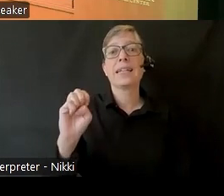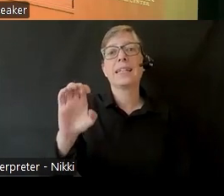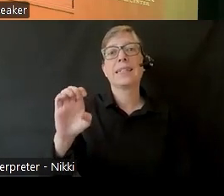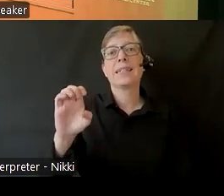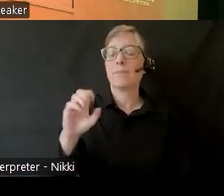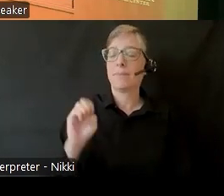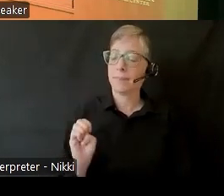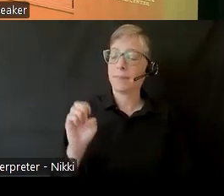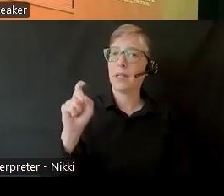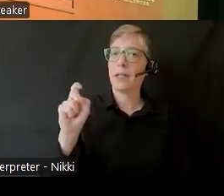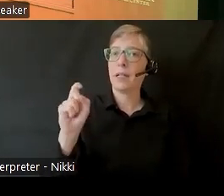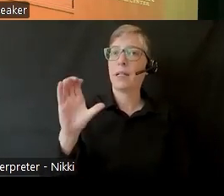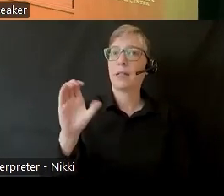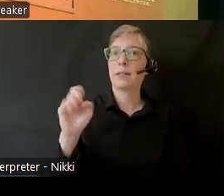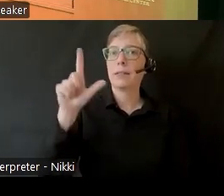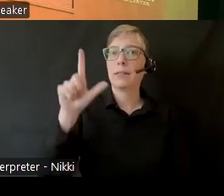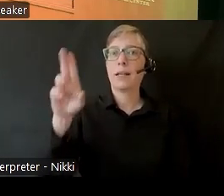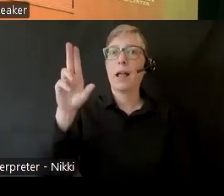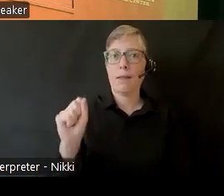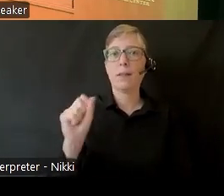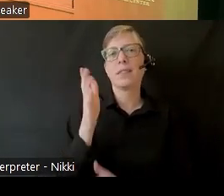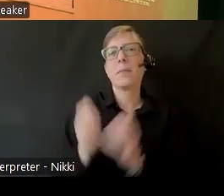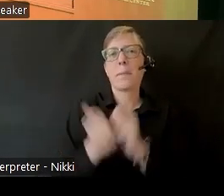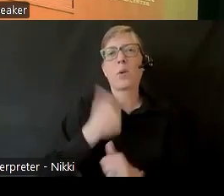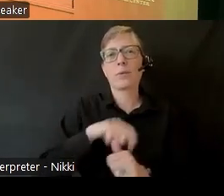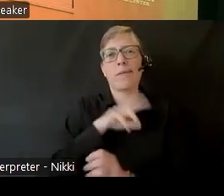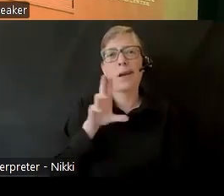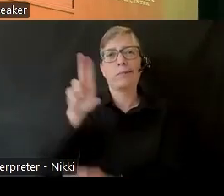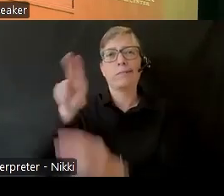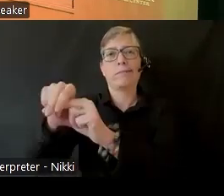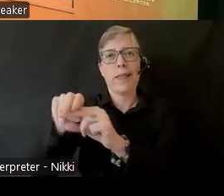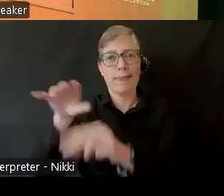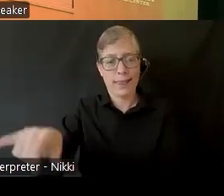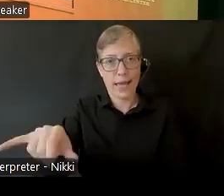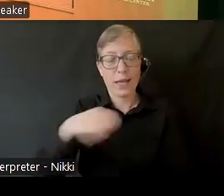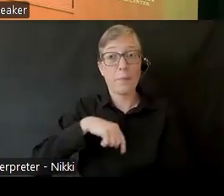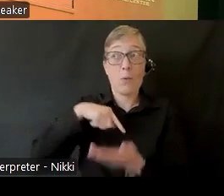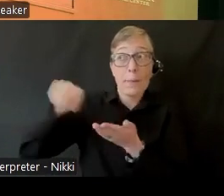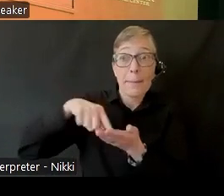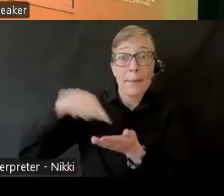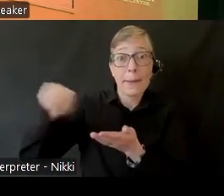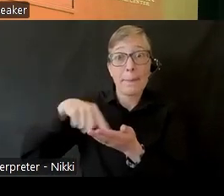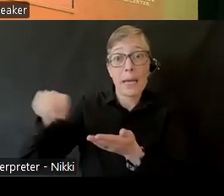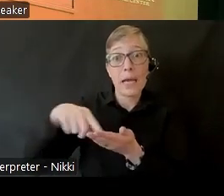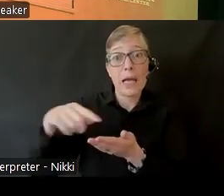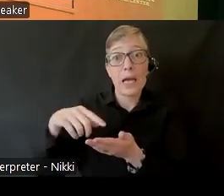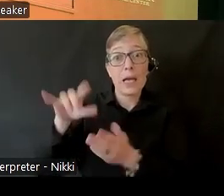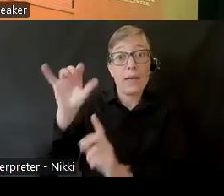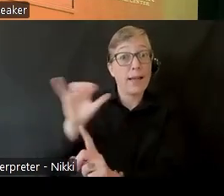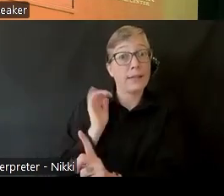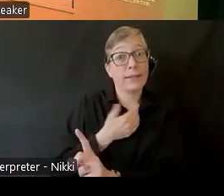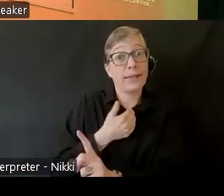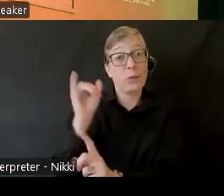Rochester employee benefit. So we might think that Excellus is our health insurance company. Okay, it's a